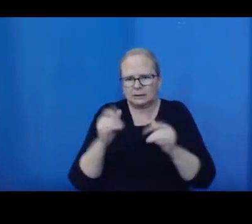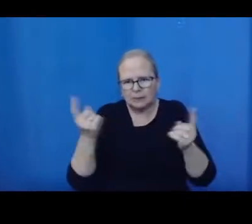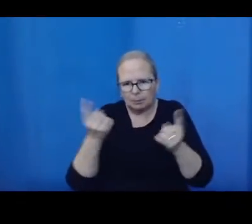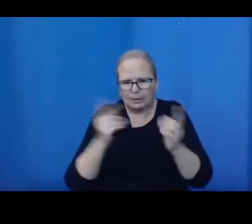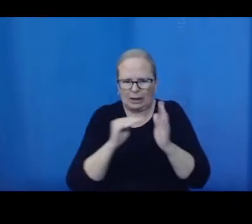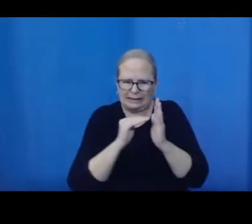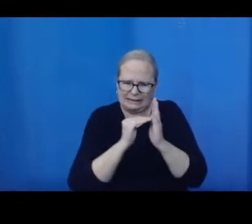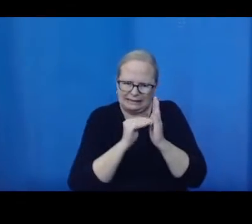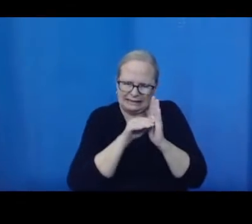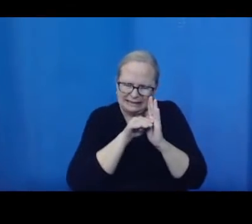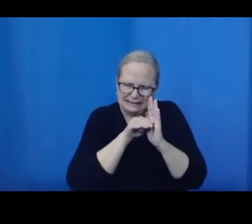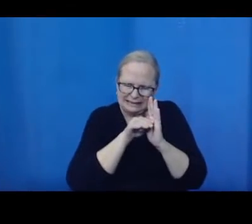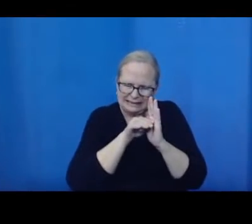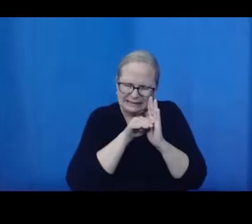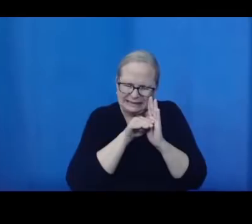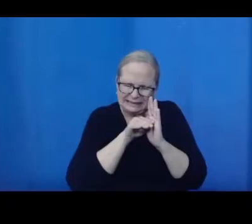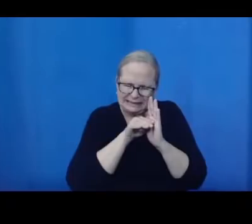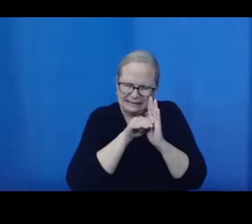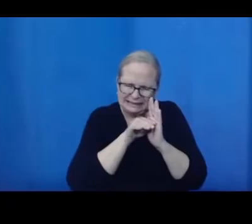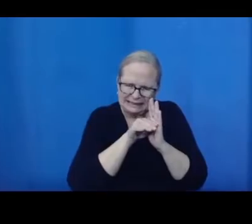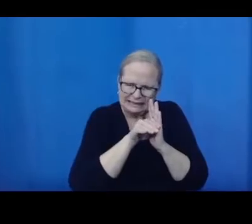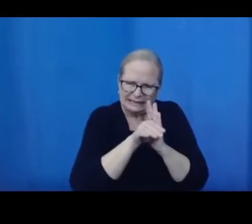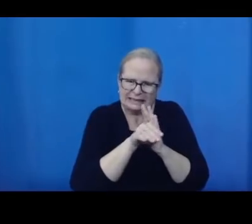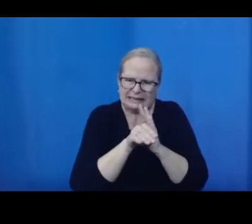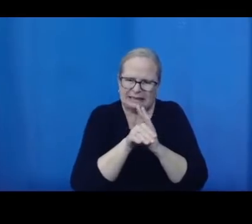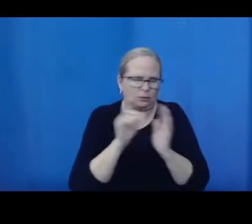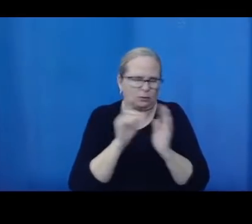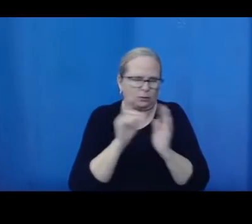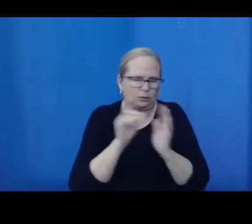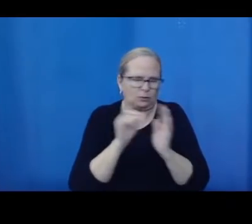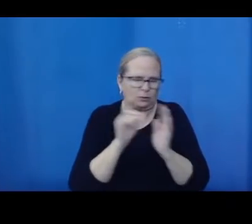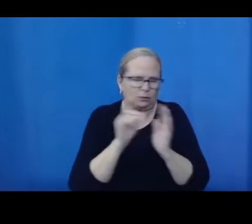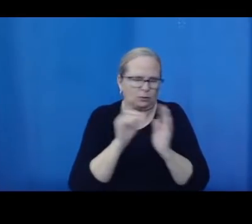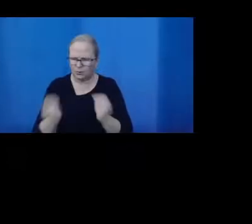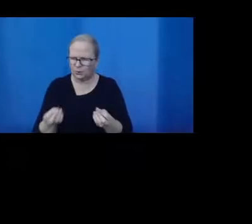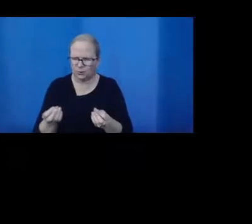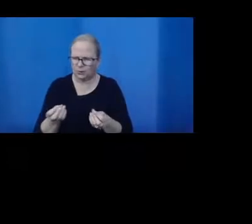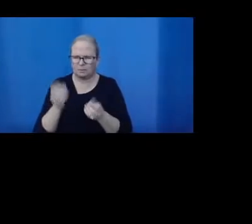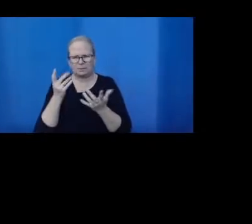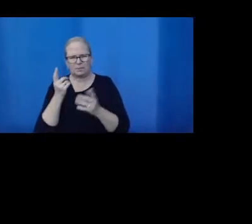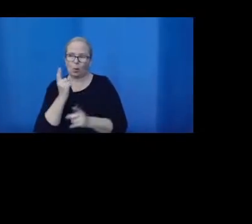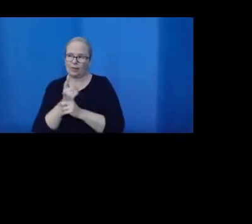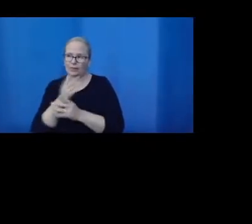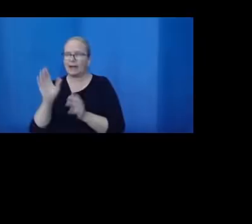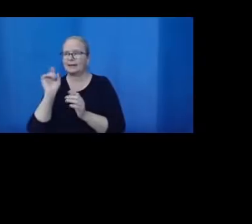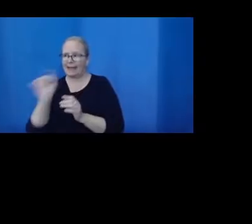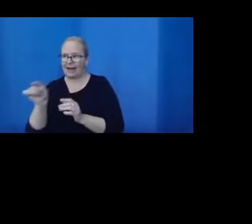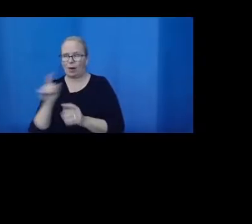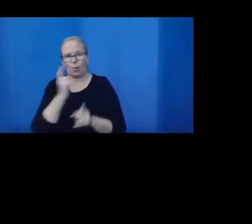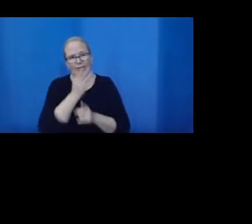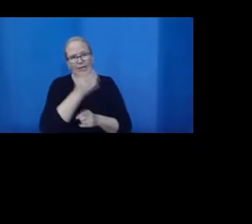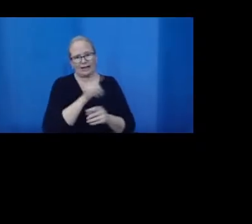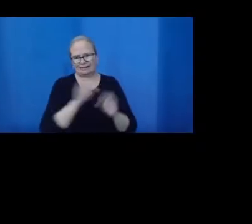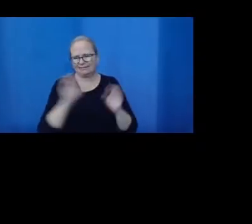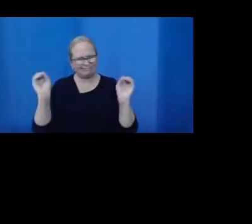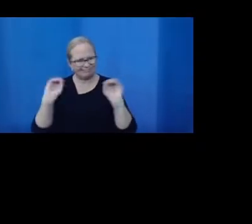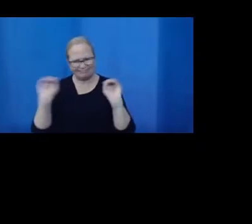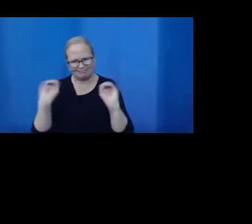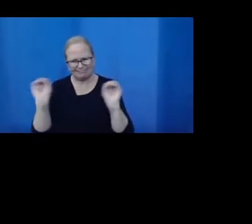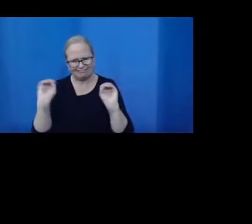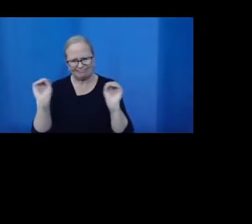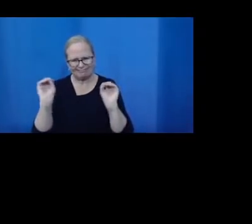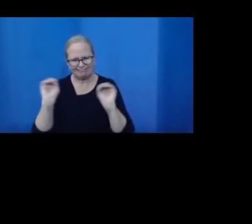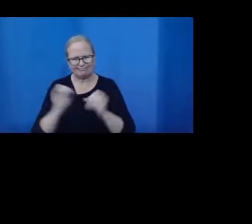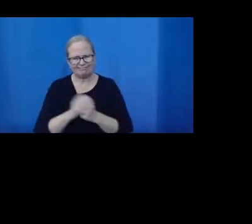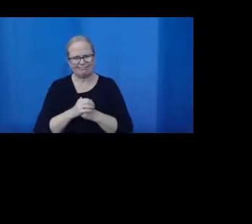that's okay, right? We're all kind of learning as we go, but it's trying to pull the things that even